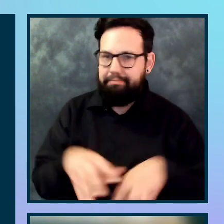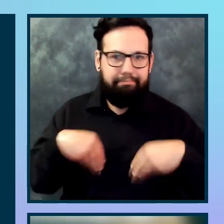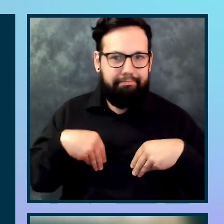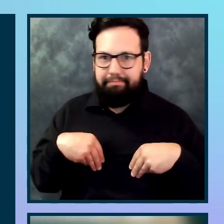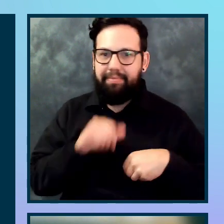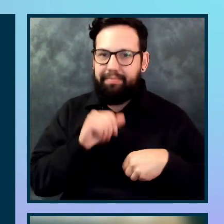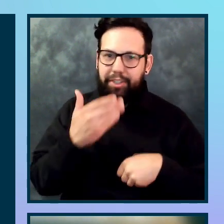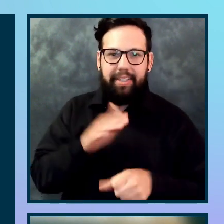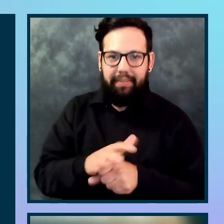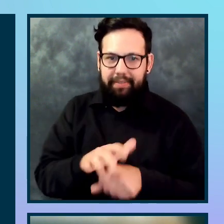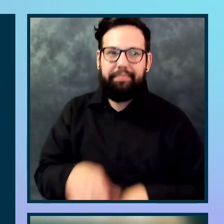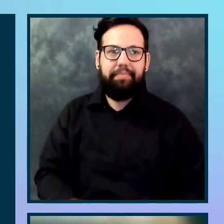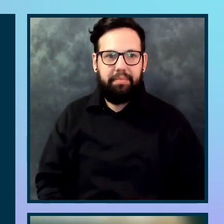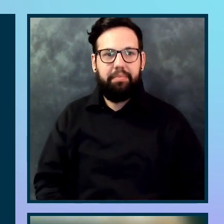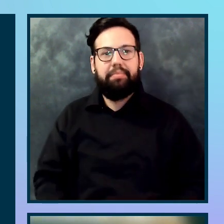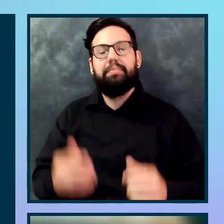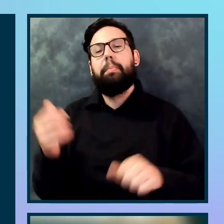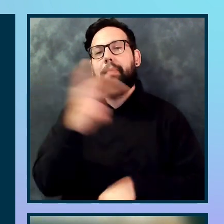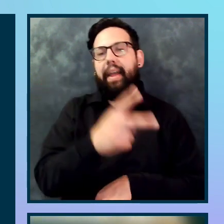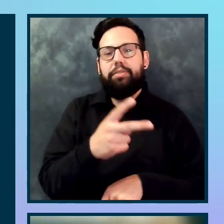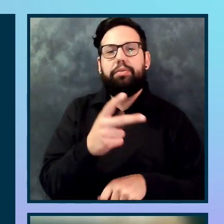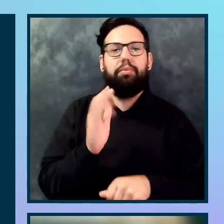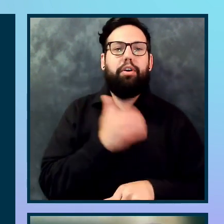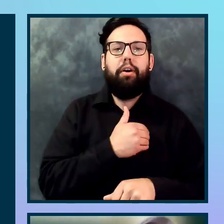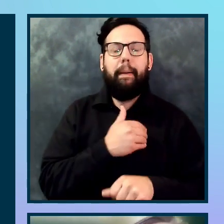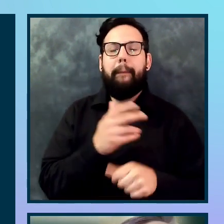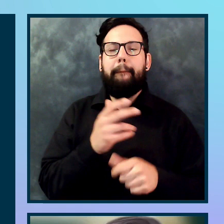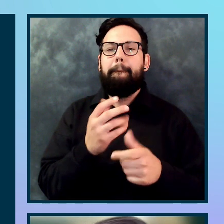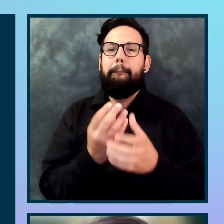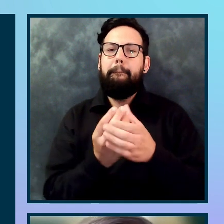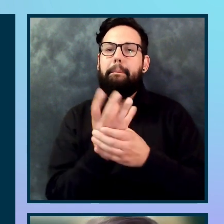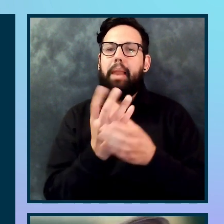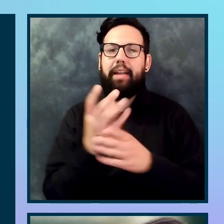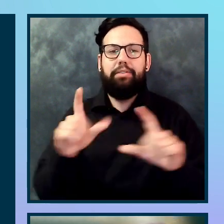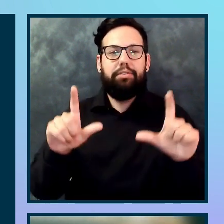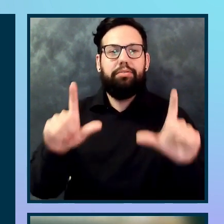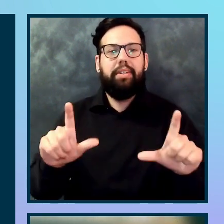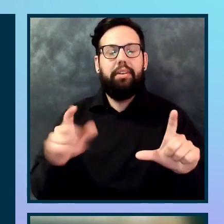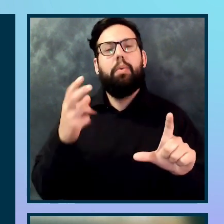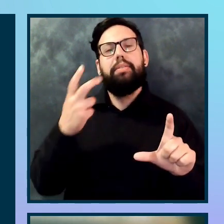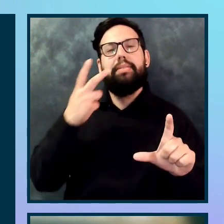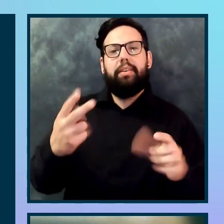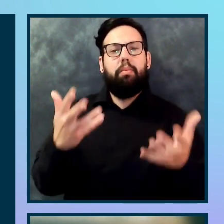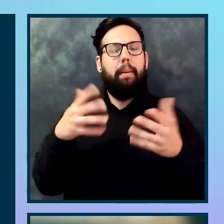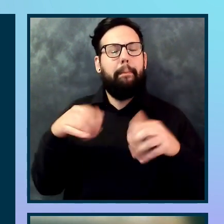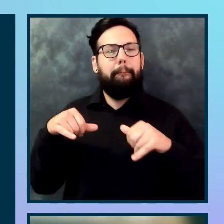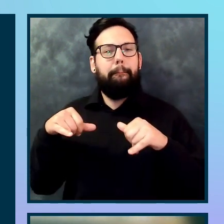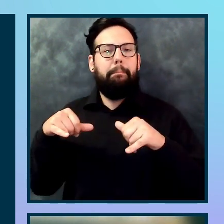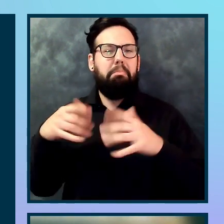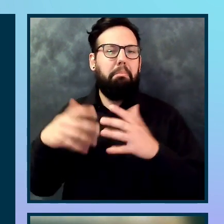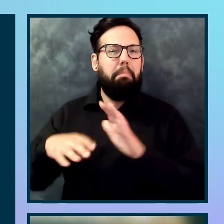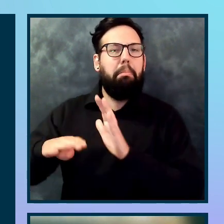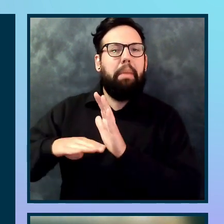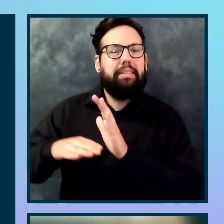So we're back at our add plant screen, and we're going to take a look at what the default basic accessibility is like on this.